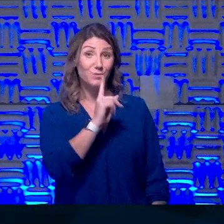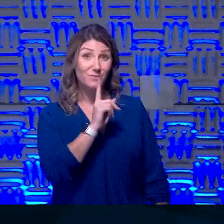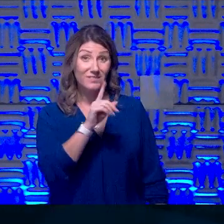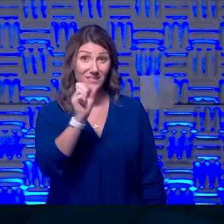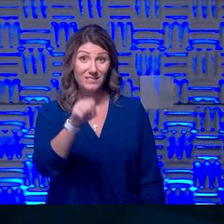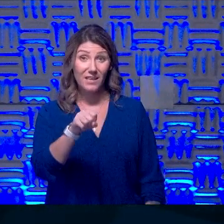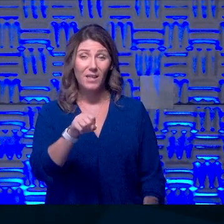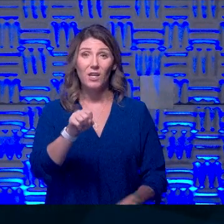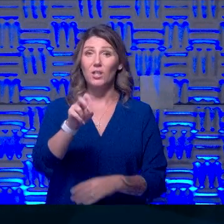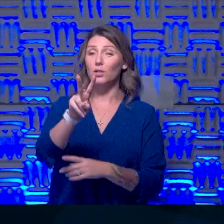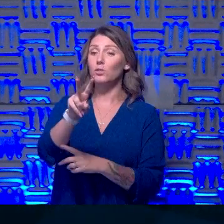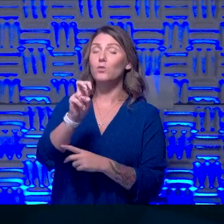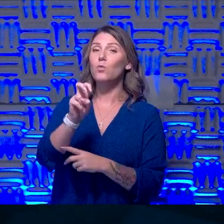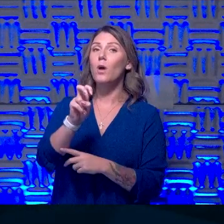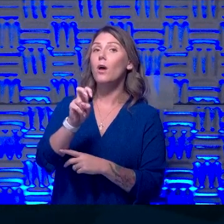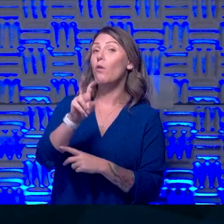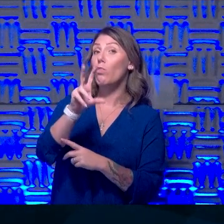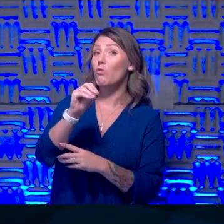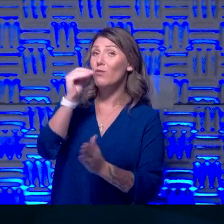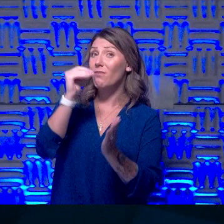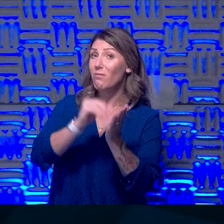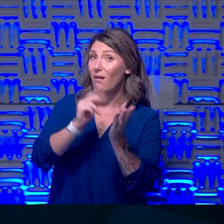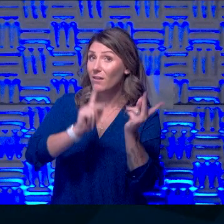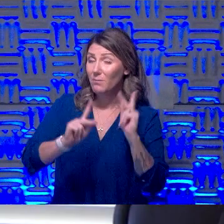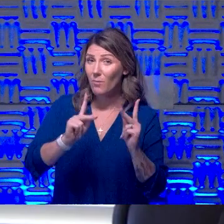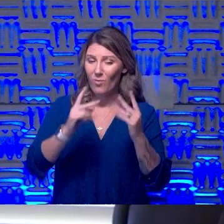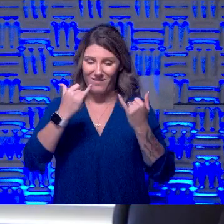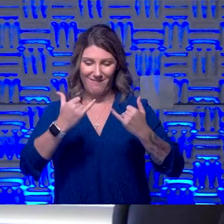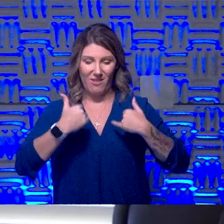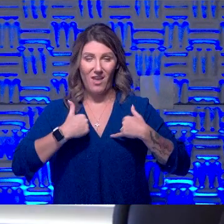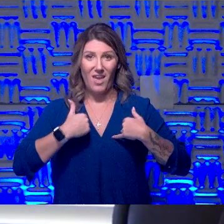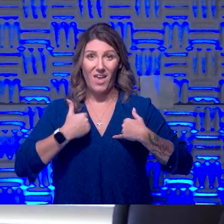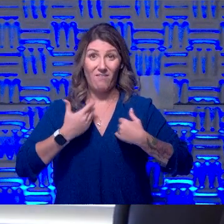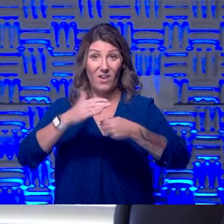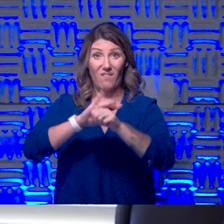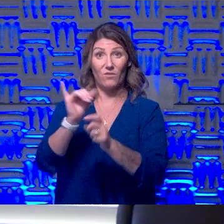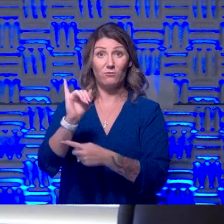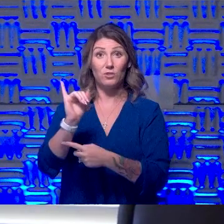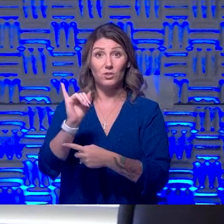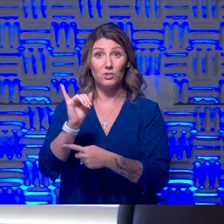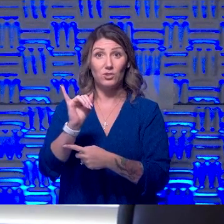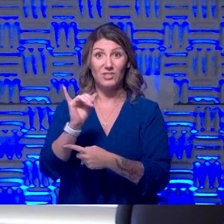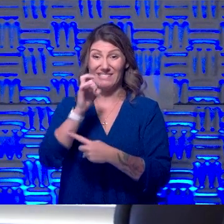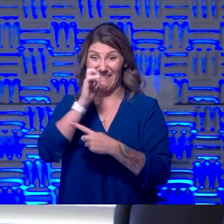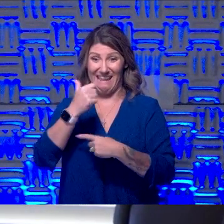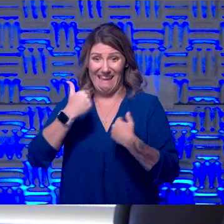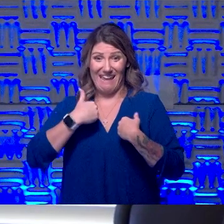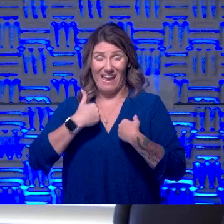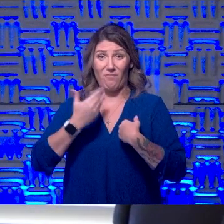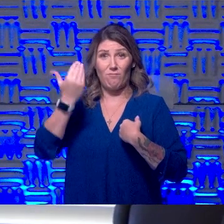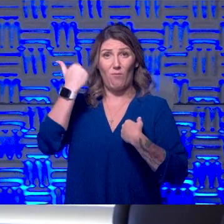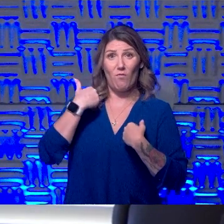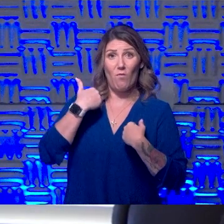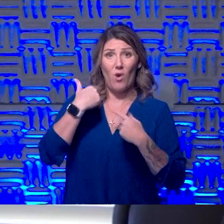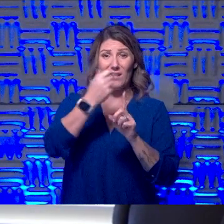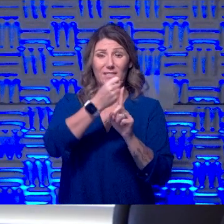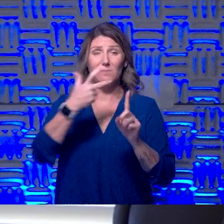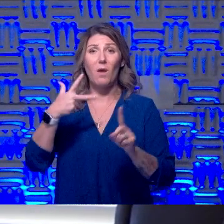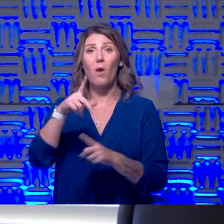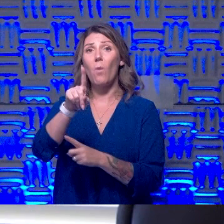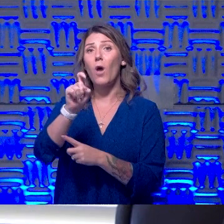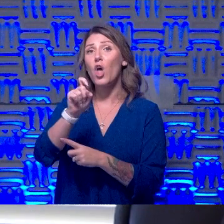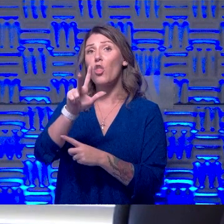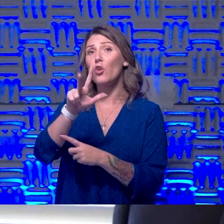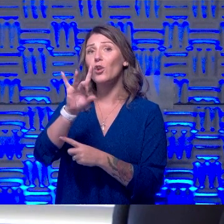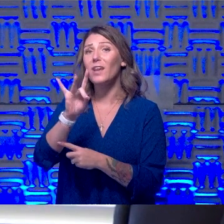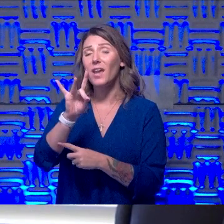about it, 230,000 people are going to have coverage that did not have it before as we expand 138% of the federal poverty level.